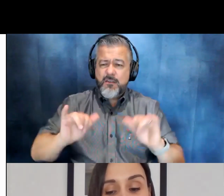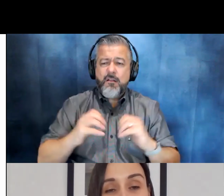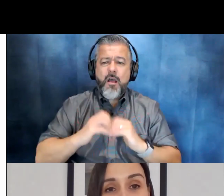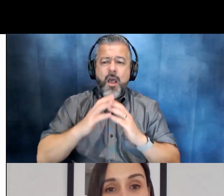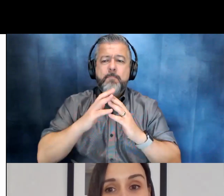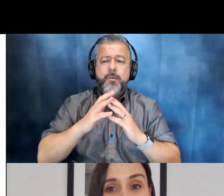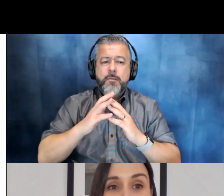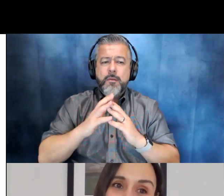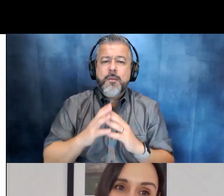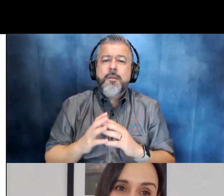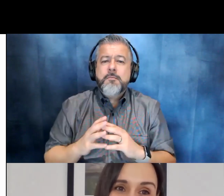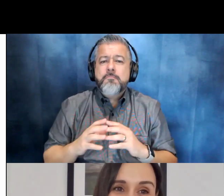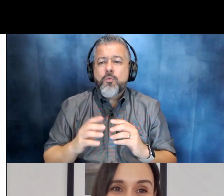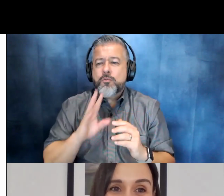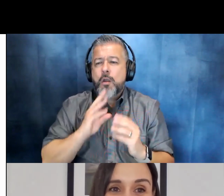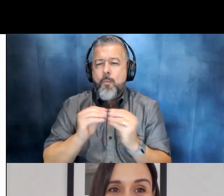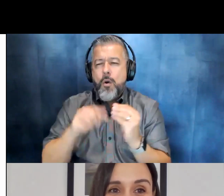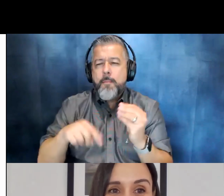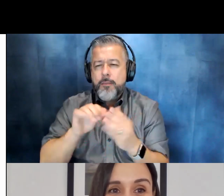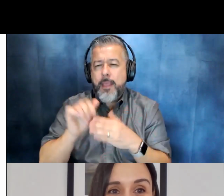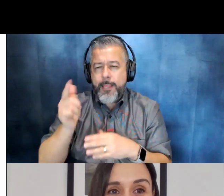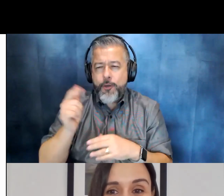But sorry,